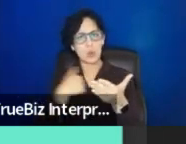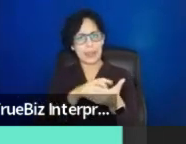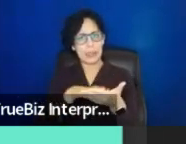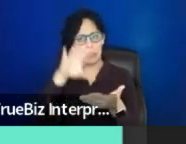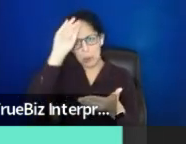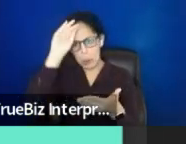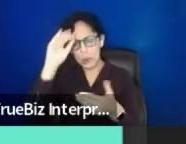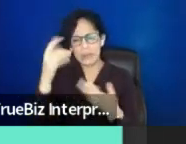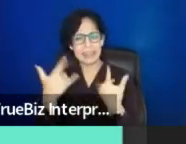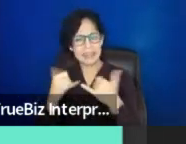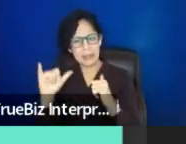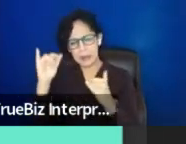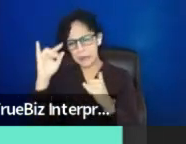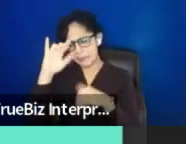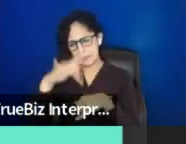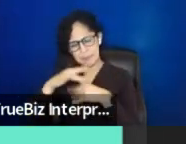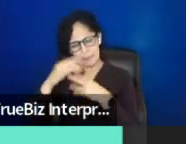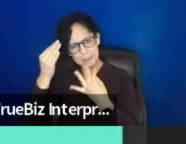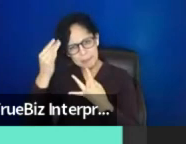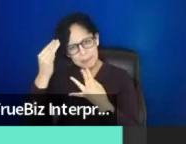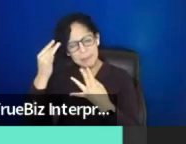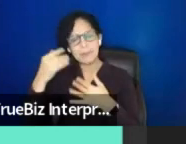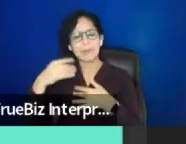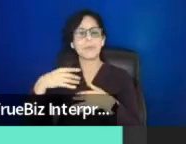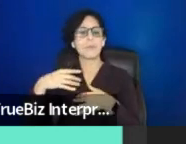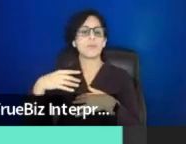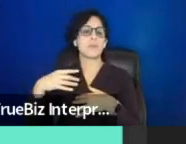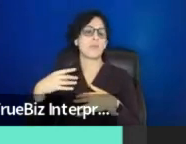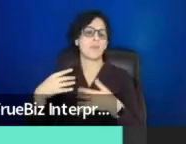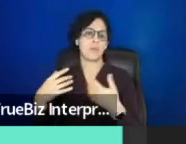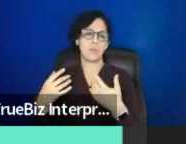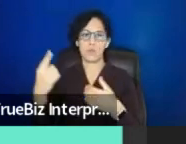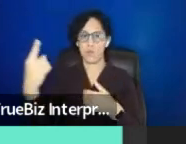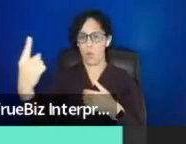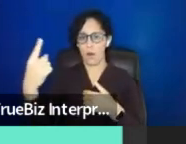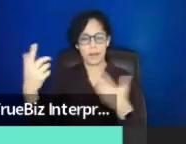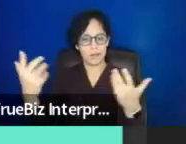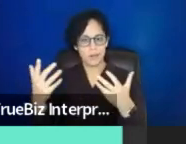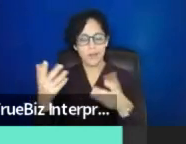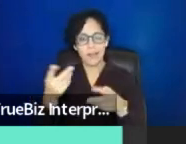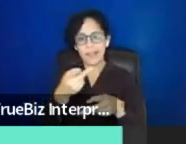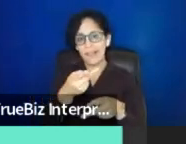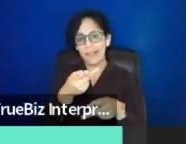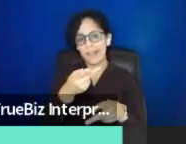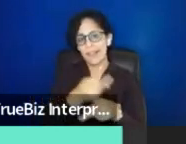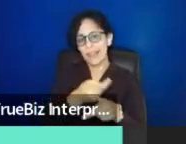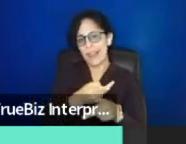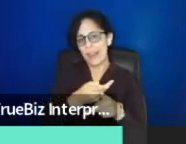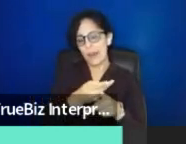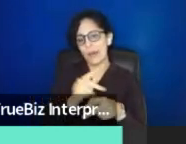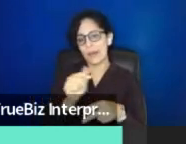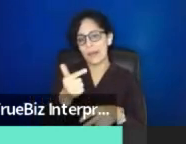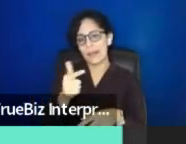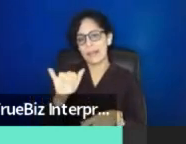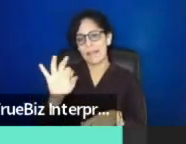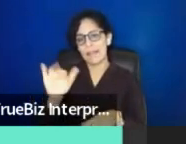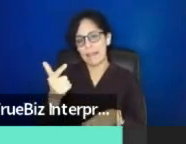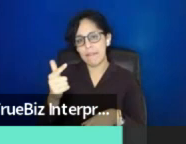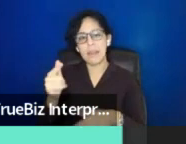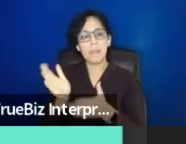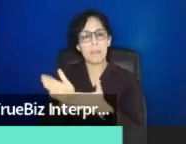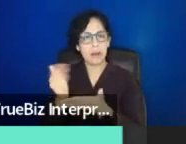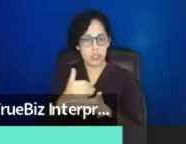thinking about, that we are ruminating on. A big one is a caregiving budget. And that encapsulates a lot of